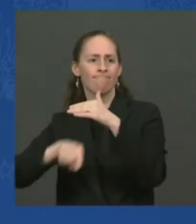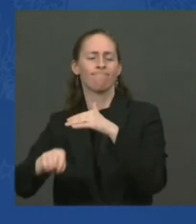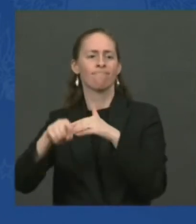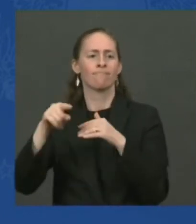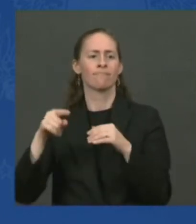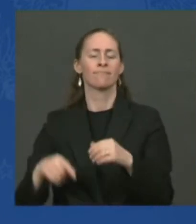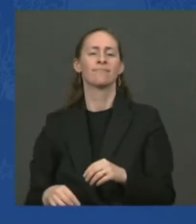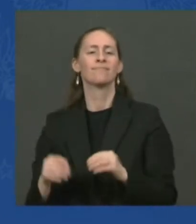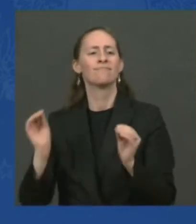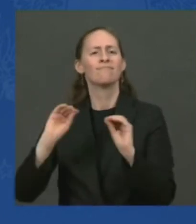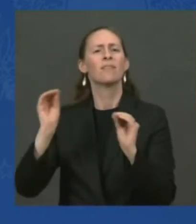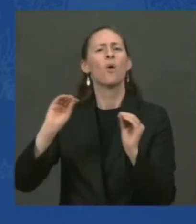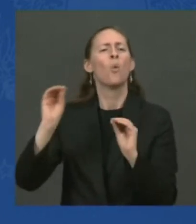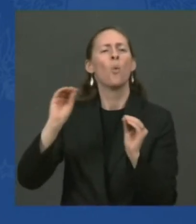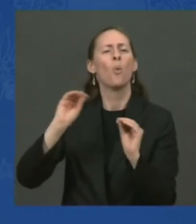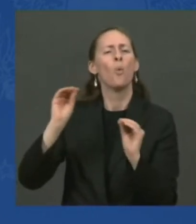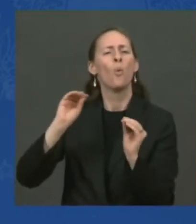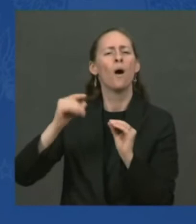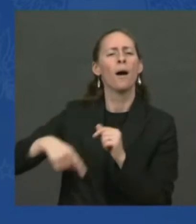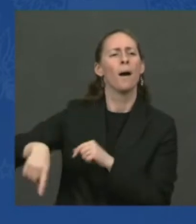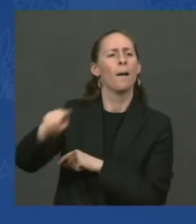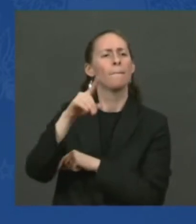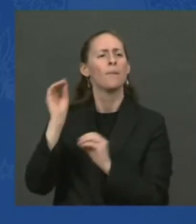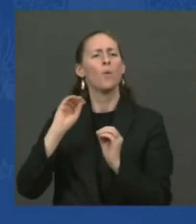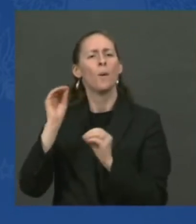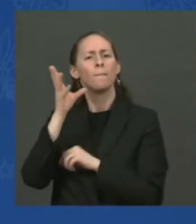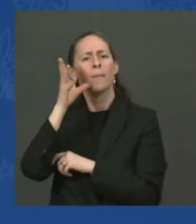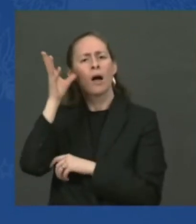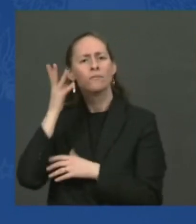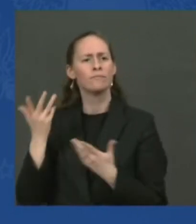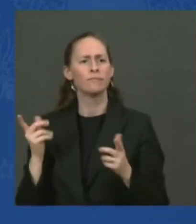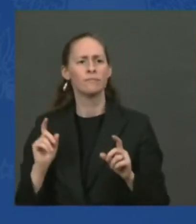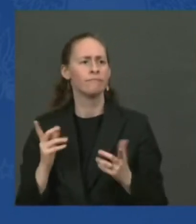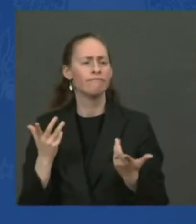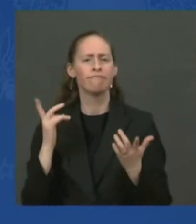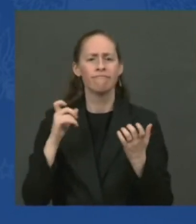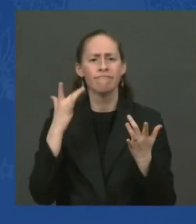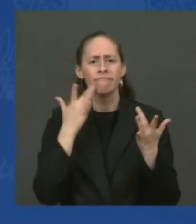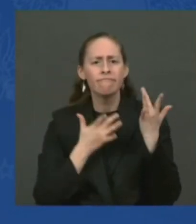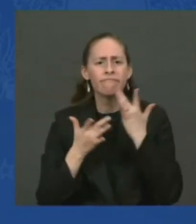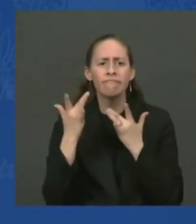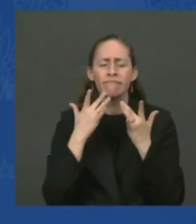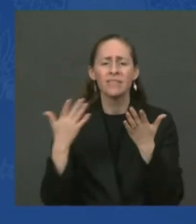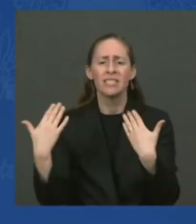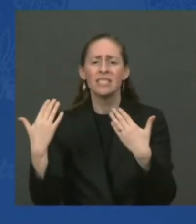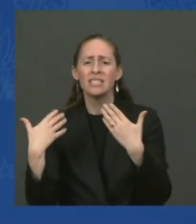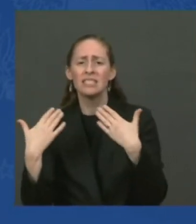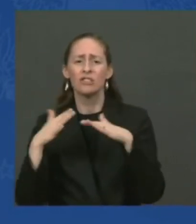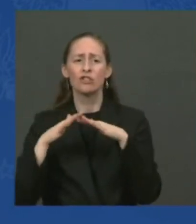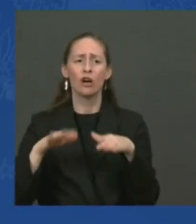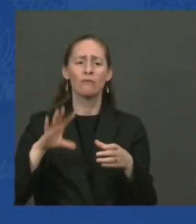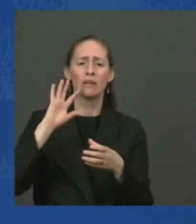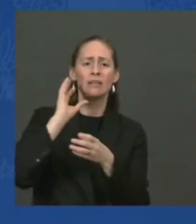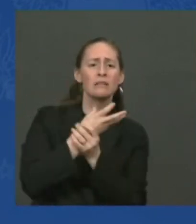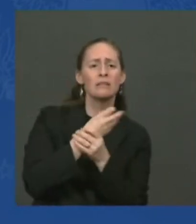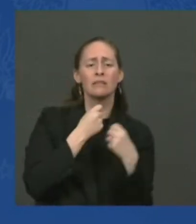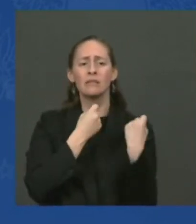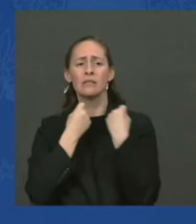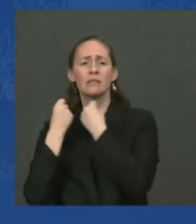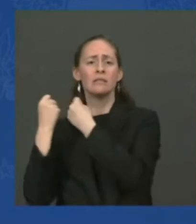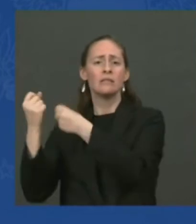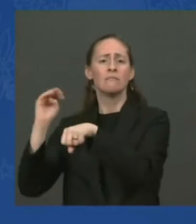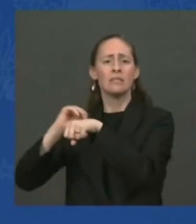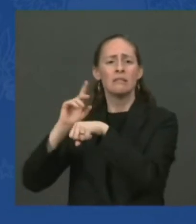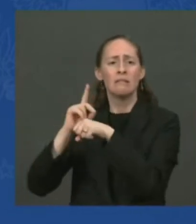excuse me, no parent should have to sit in a parking lot at a fast food restaurant again, just so their child can use the internet to do their